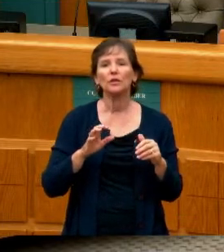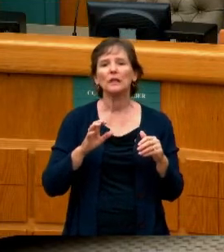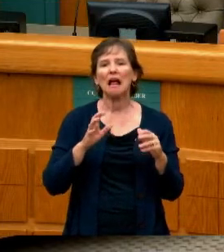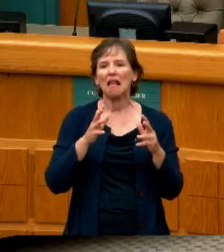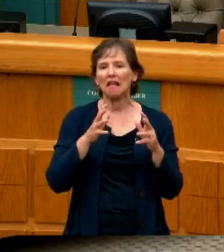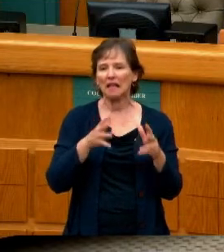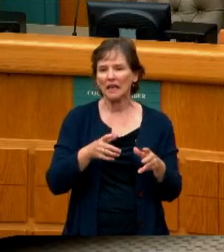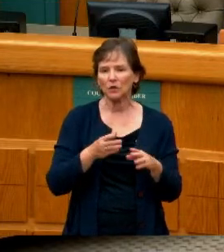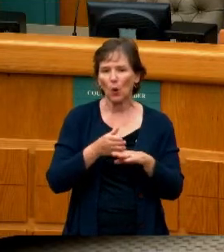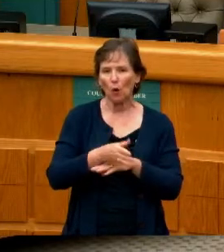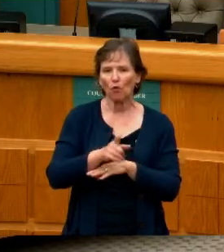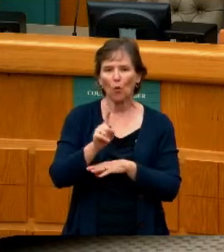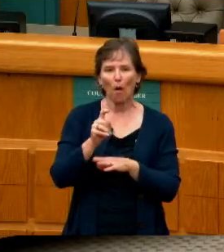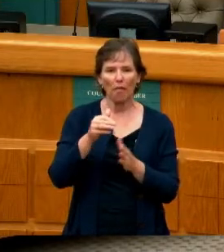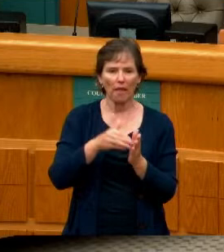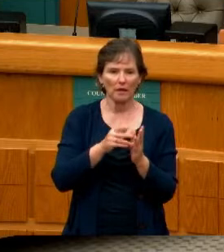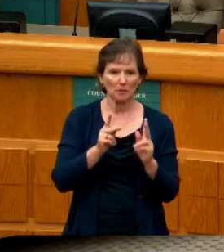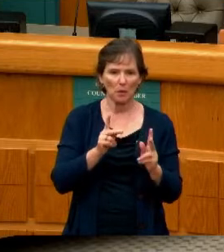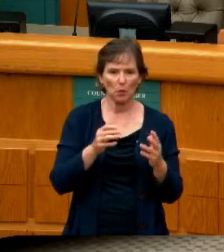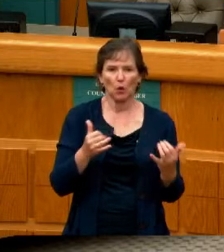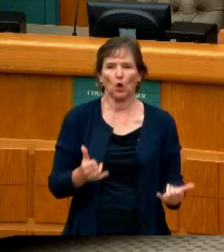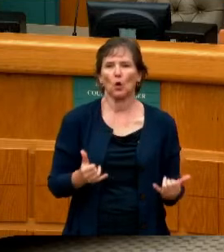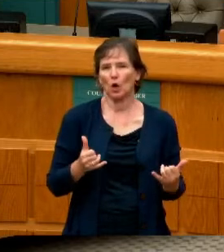here, and leaves a number